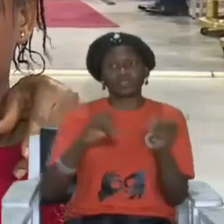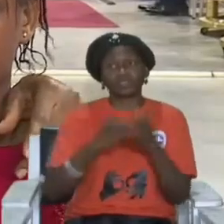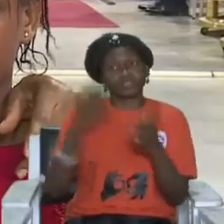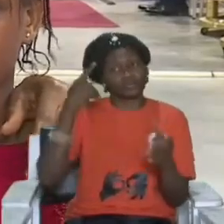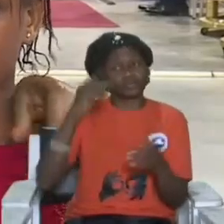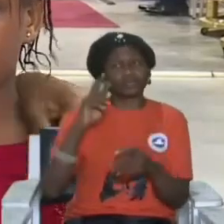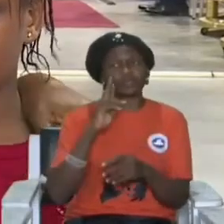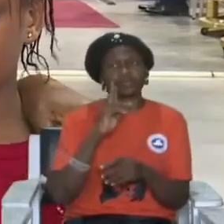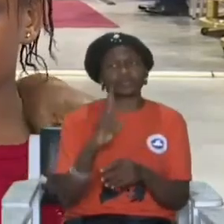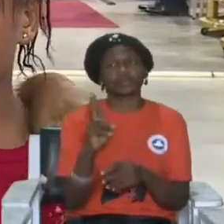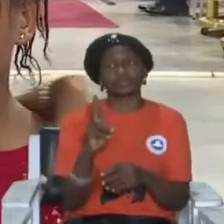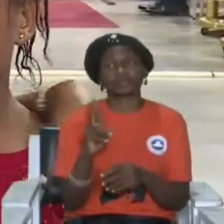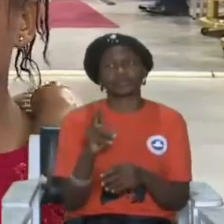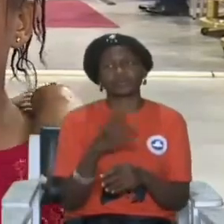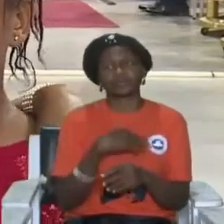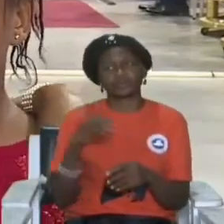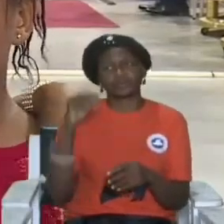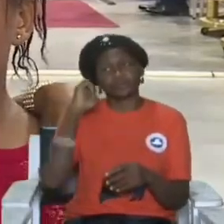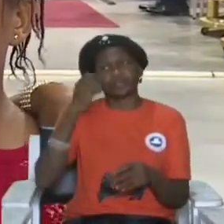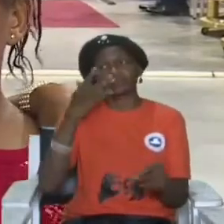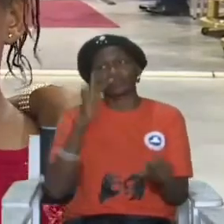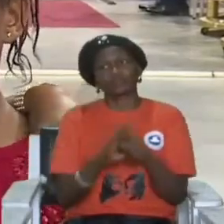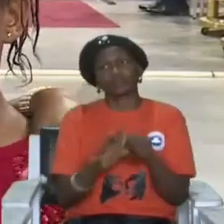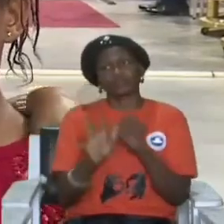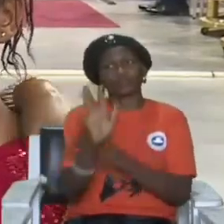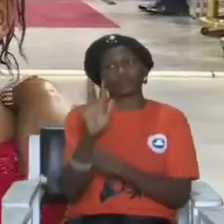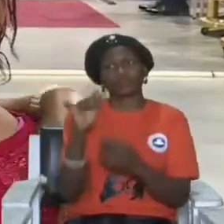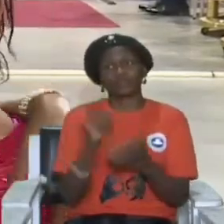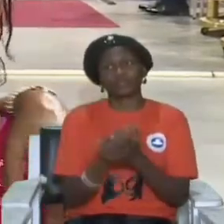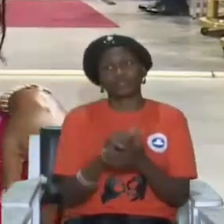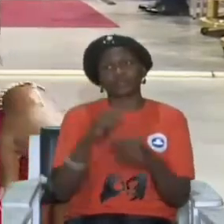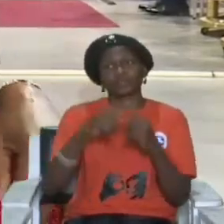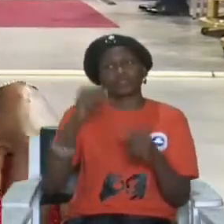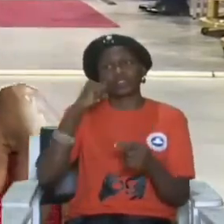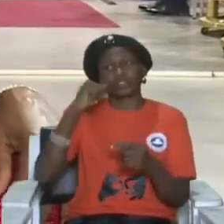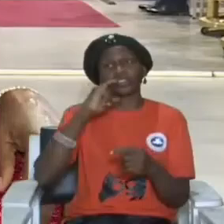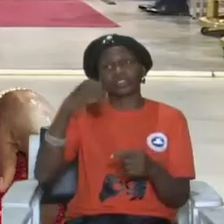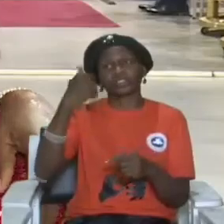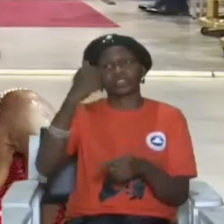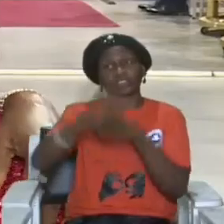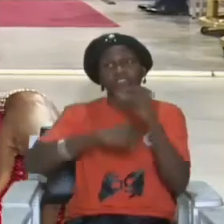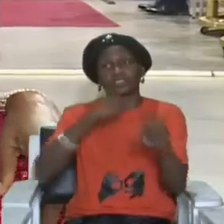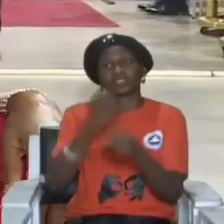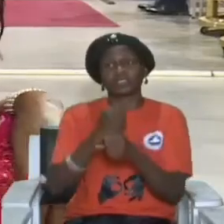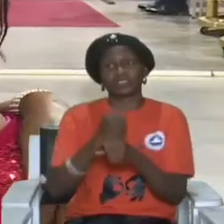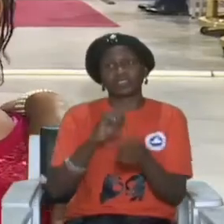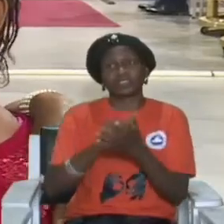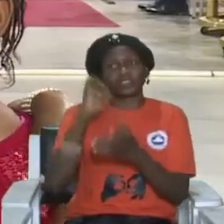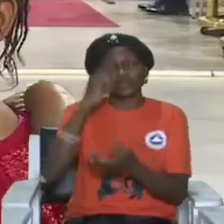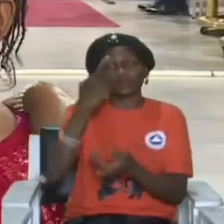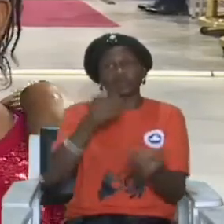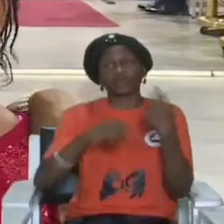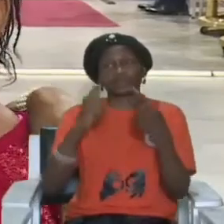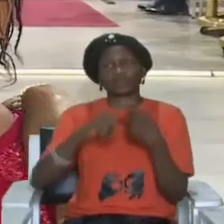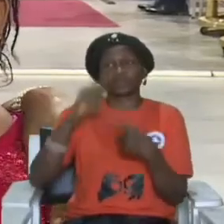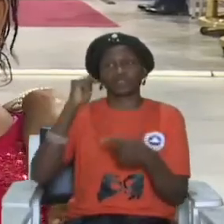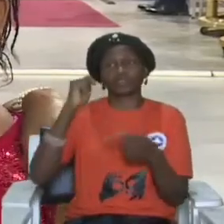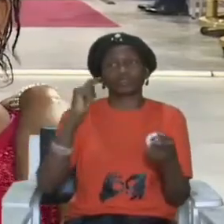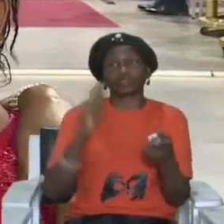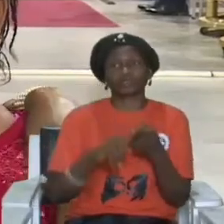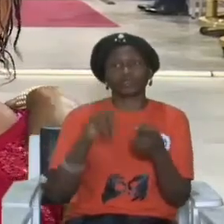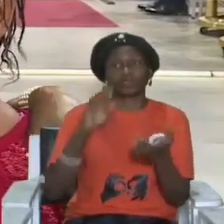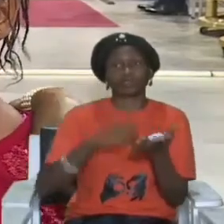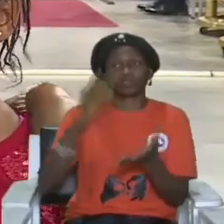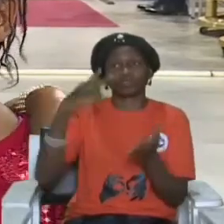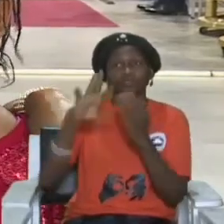me. And I promise God that when this girl is 10 years, that we come to testify